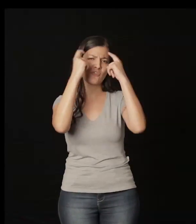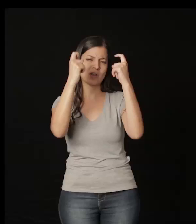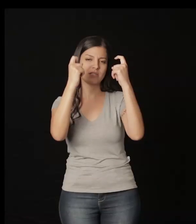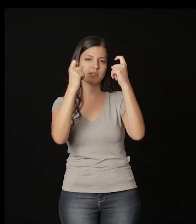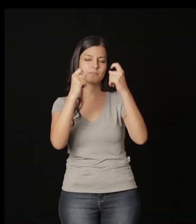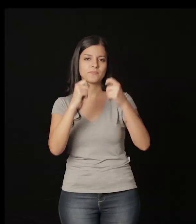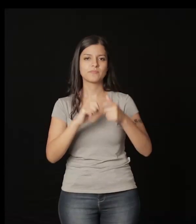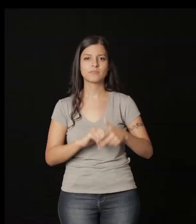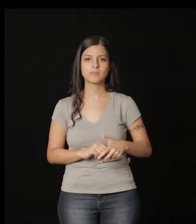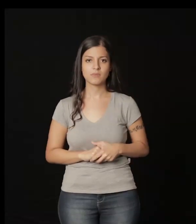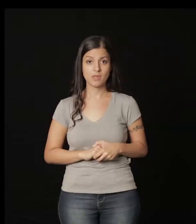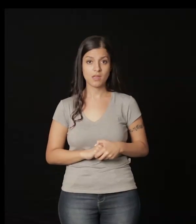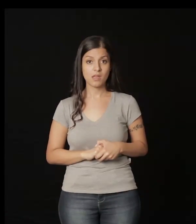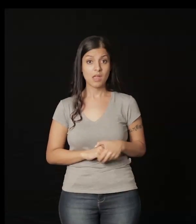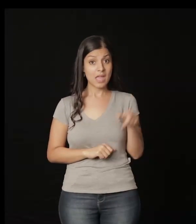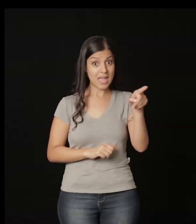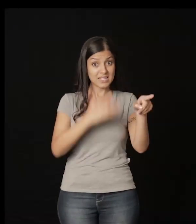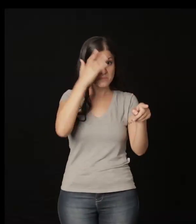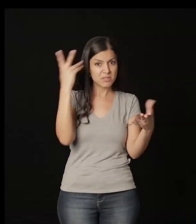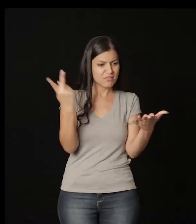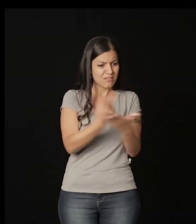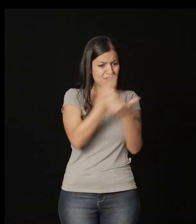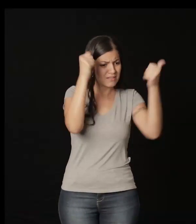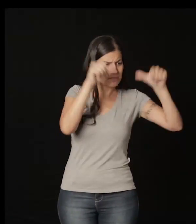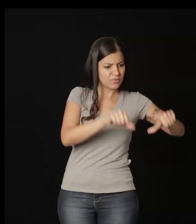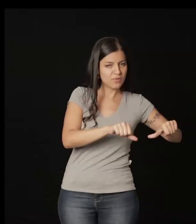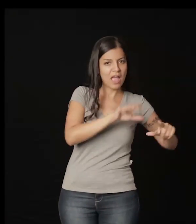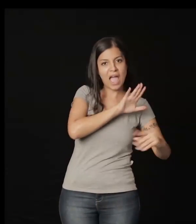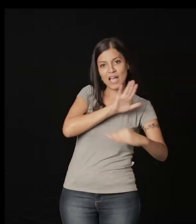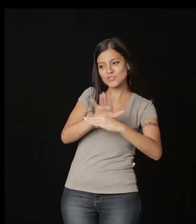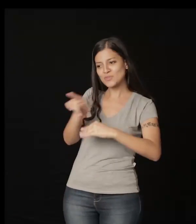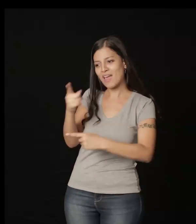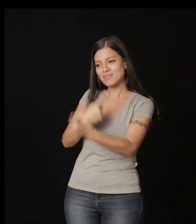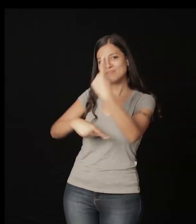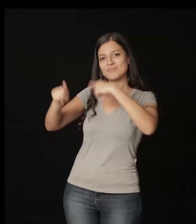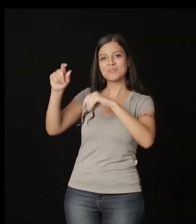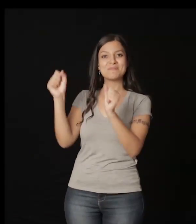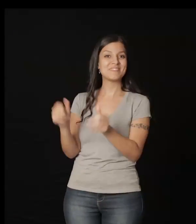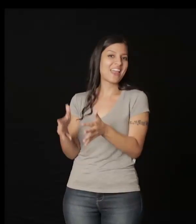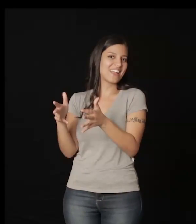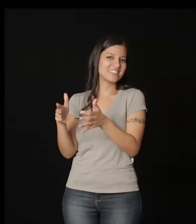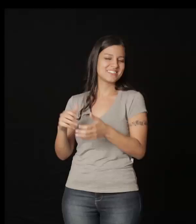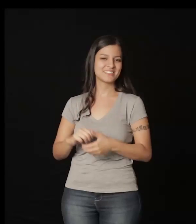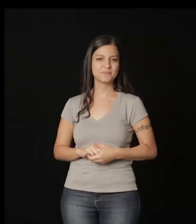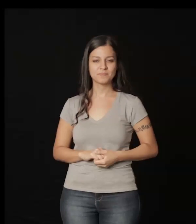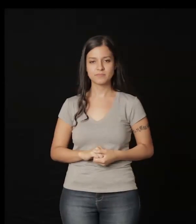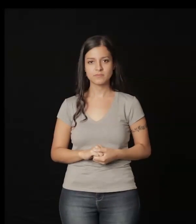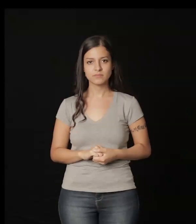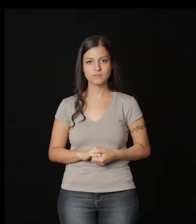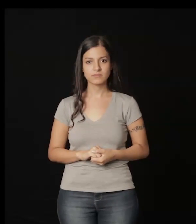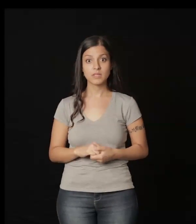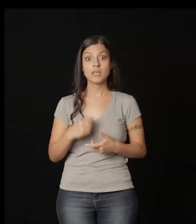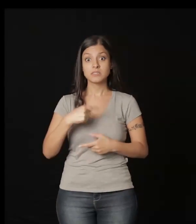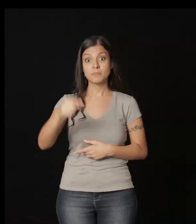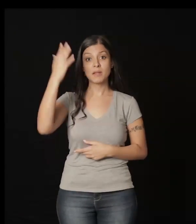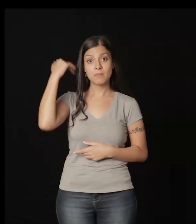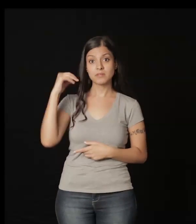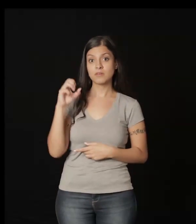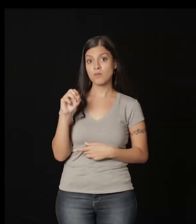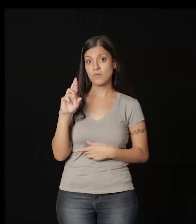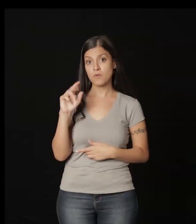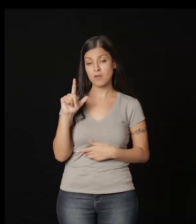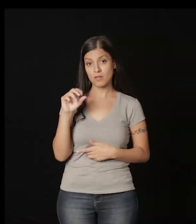person's catastrophe is another person's miracle. You know, look at what happened in Orlando last week. Some